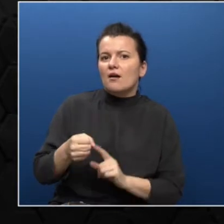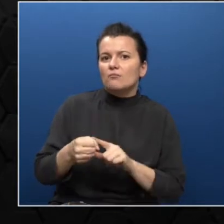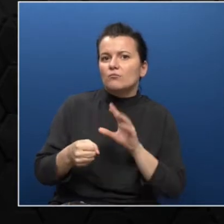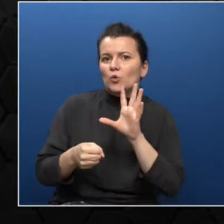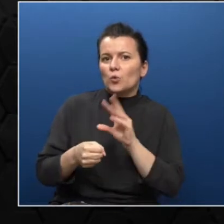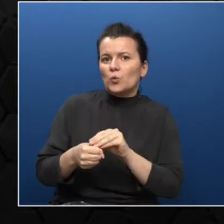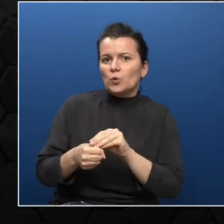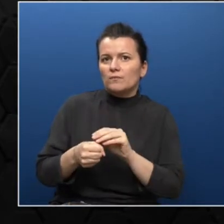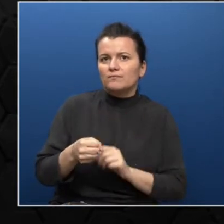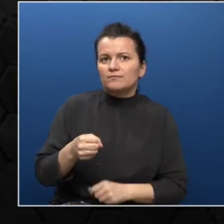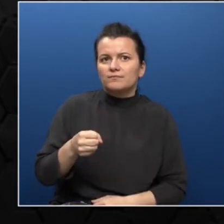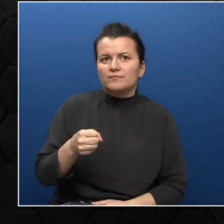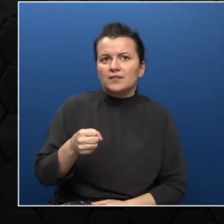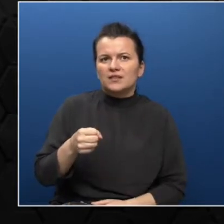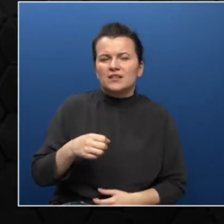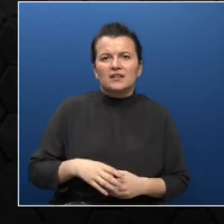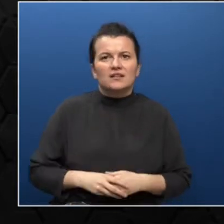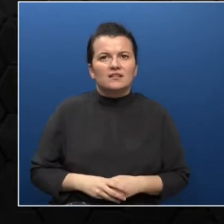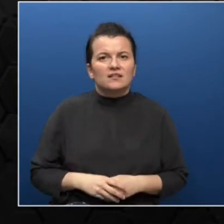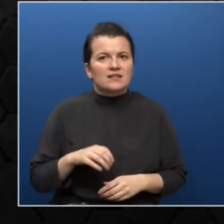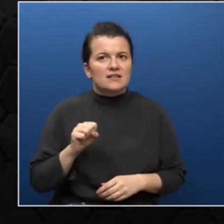muted currently. Sandra, can you say hi?